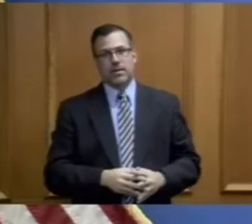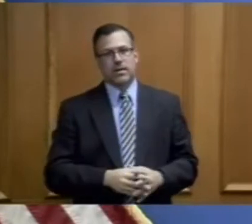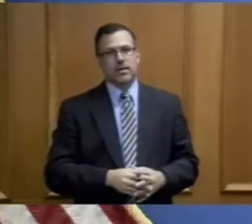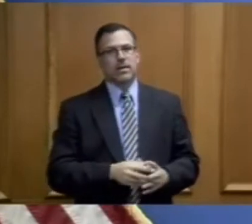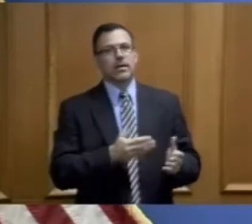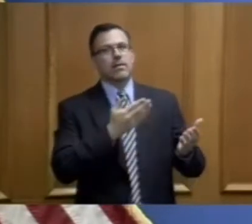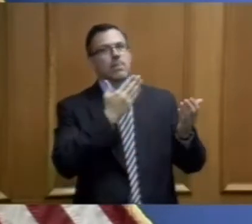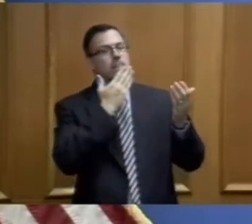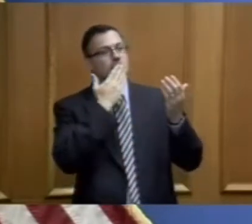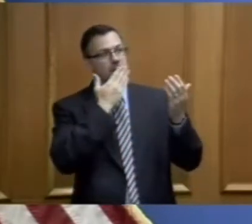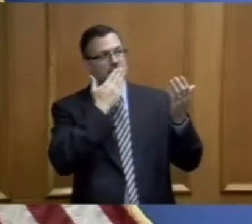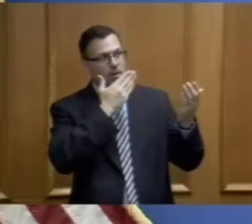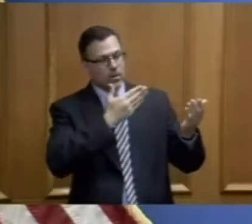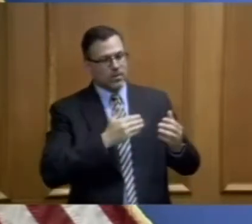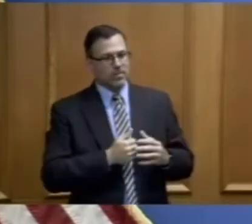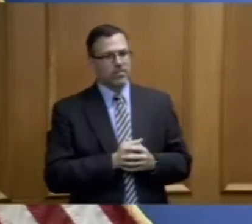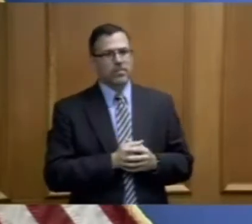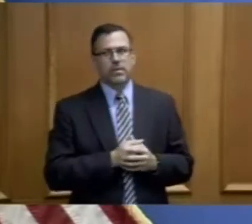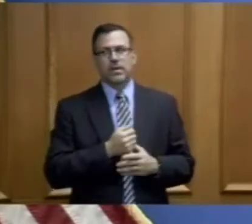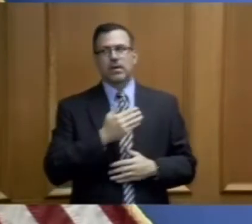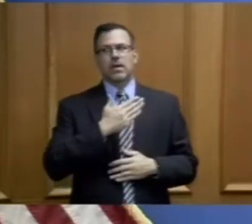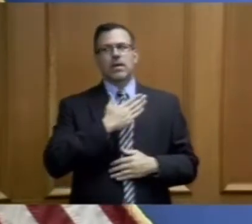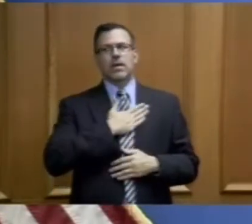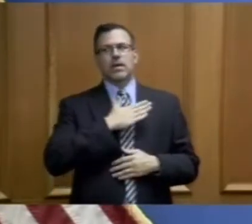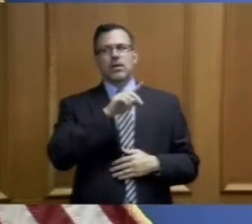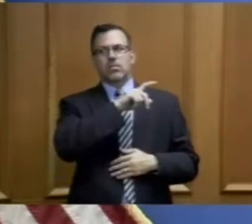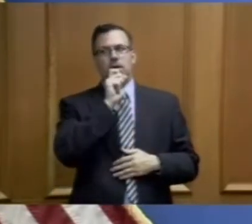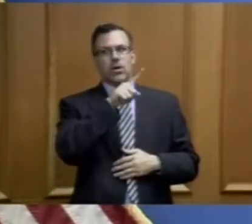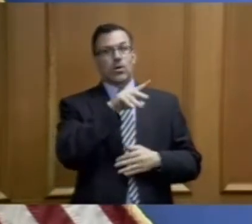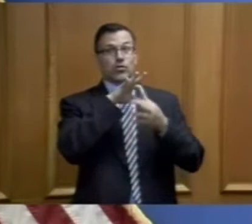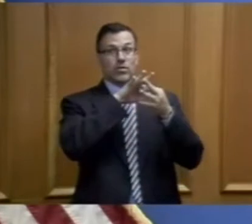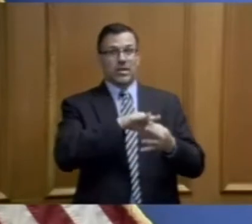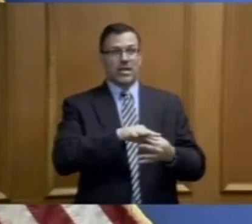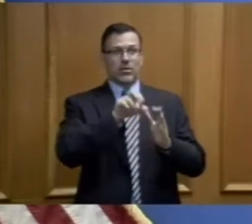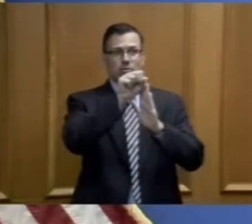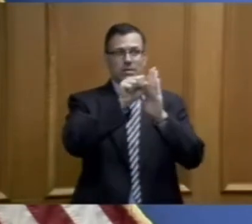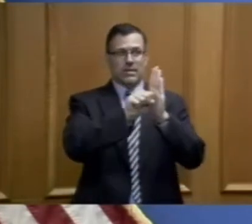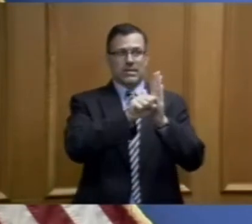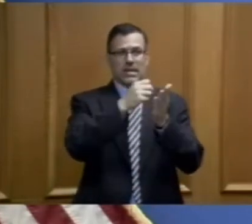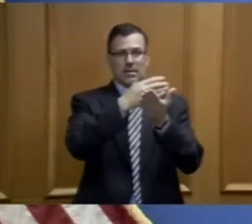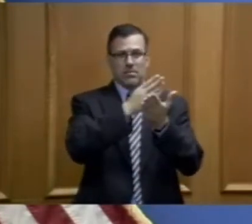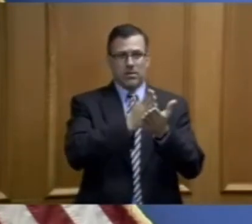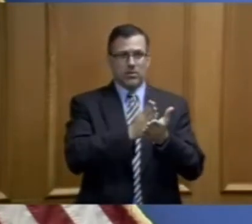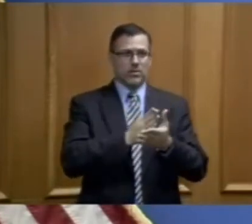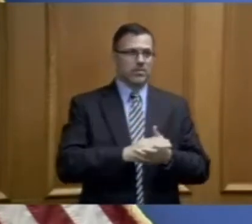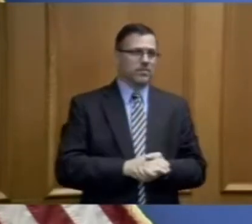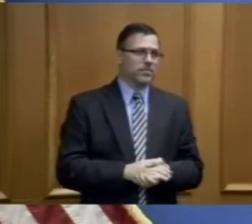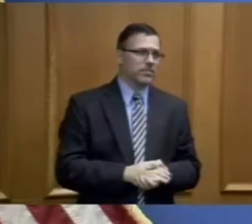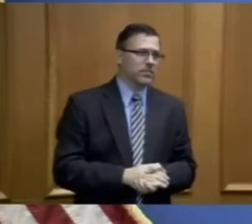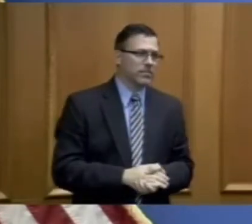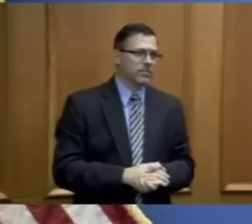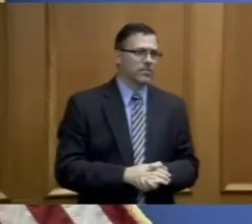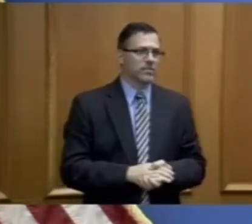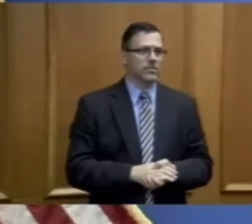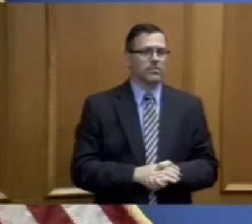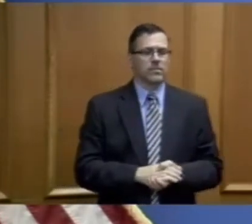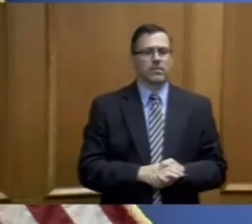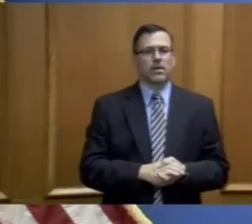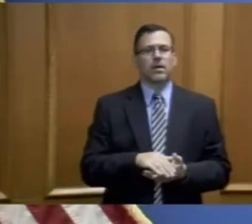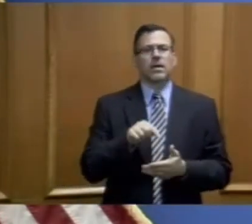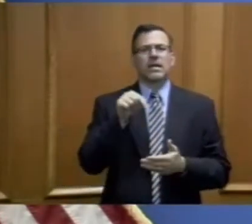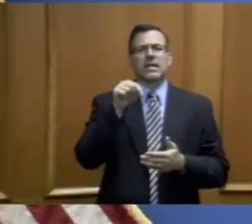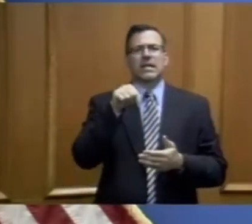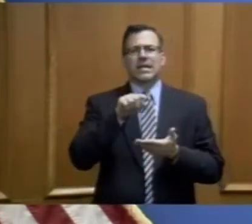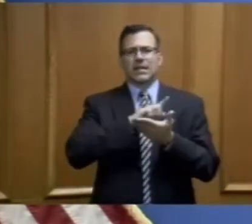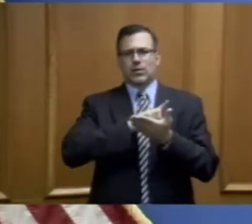Thank you. My question is related to the state budget and education. This week we've